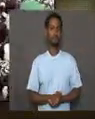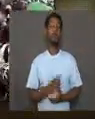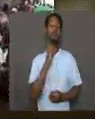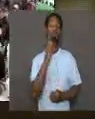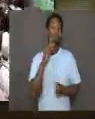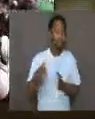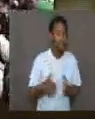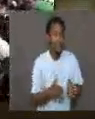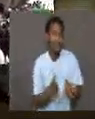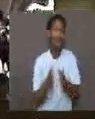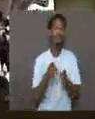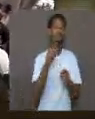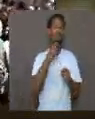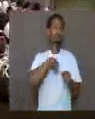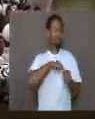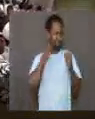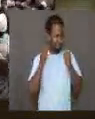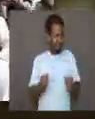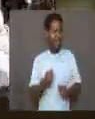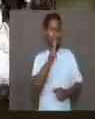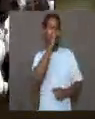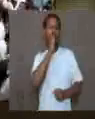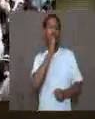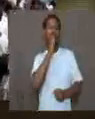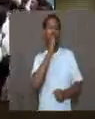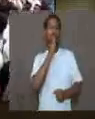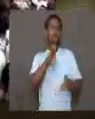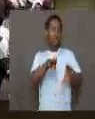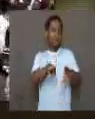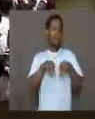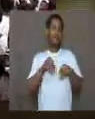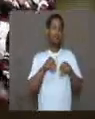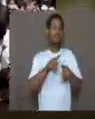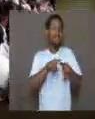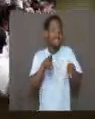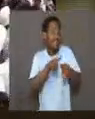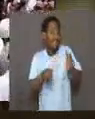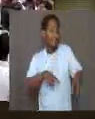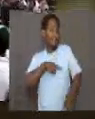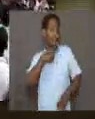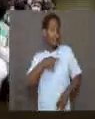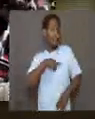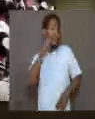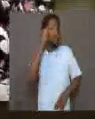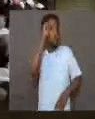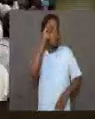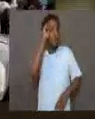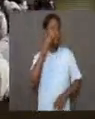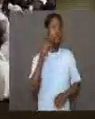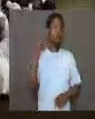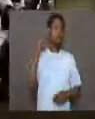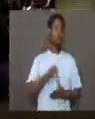One way we can be tolerant is to accept the different religious traditions